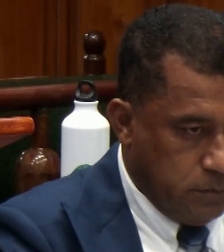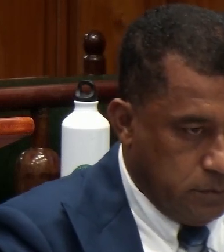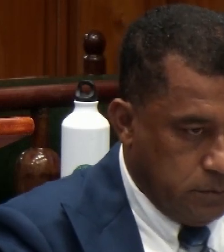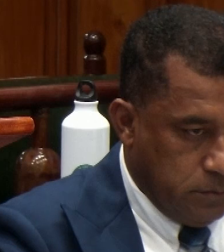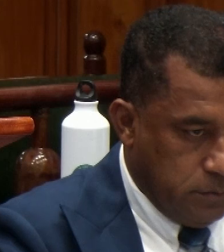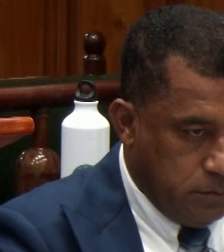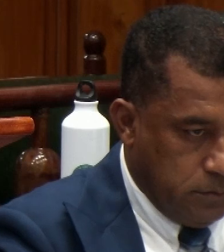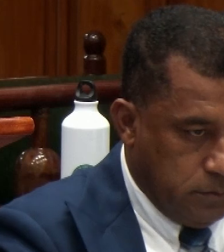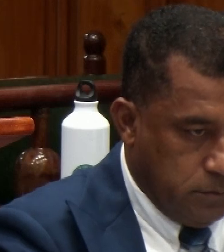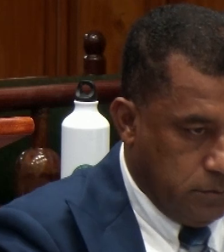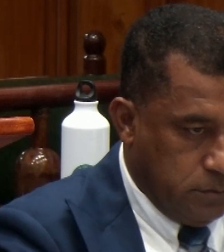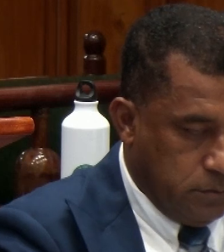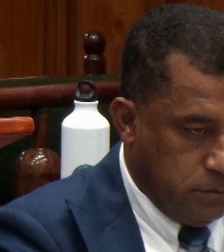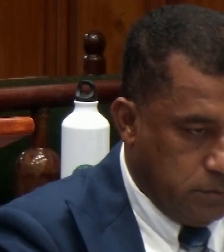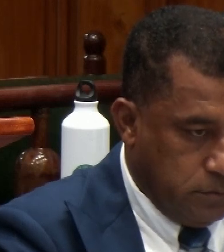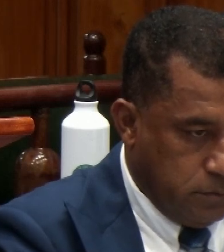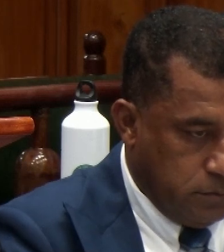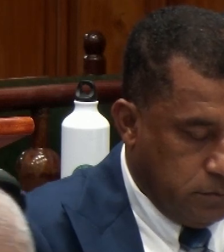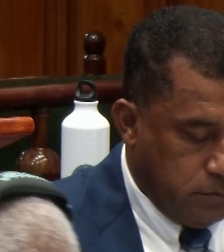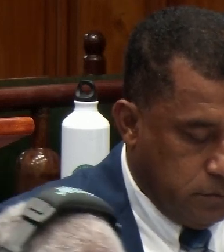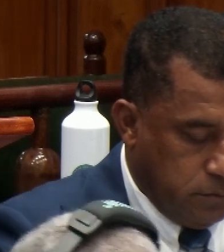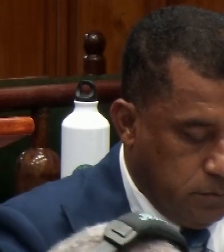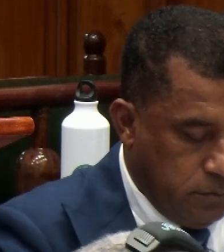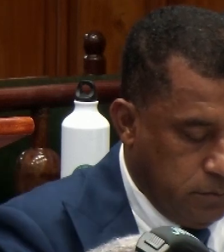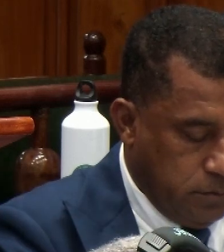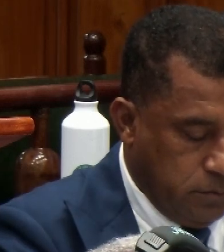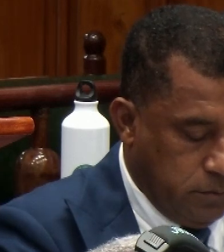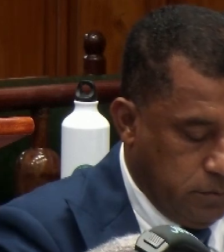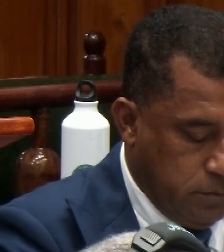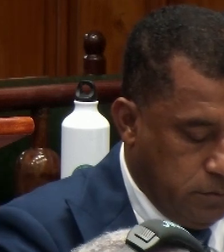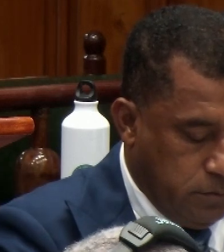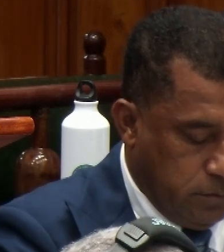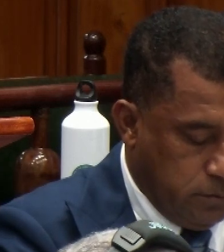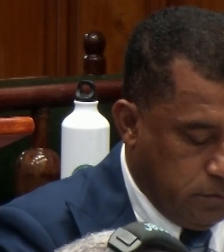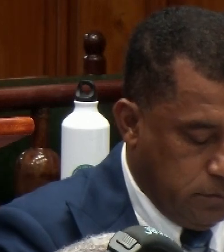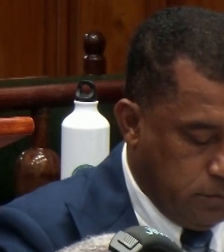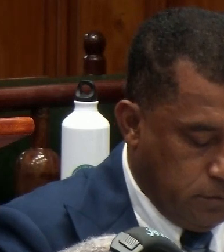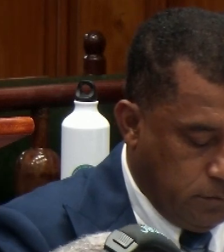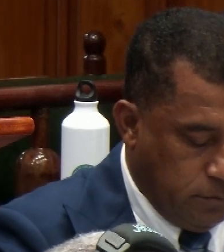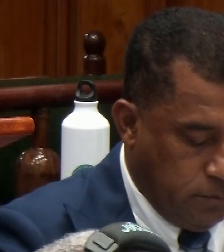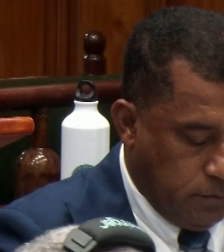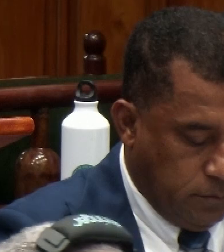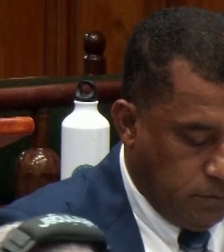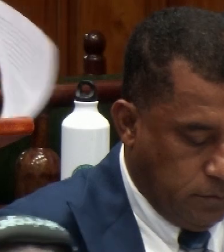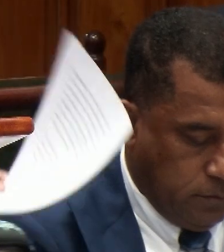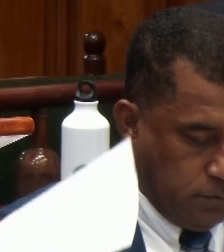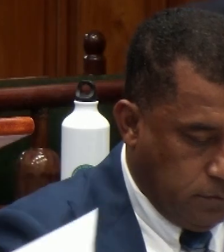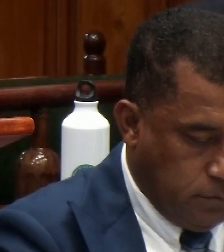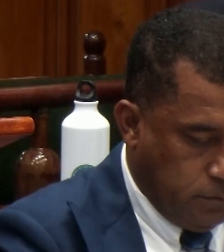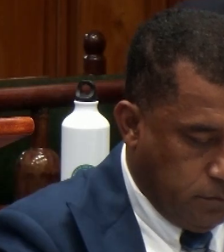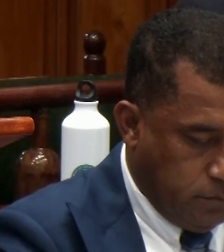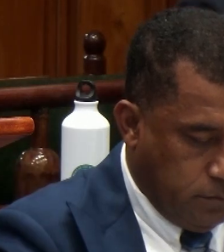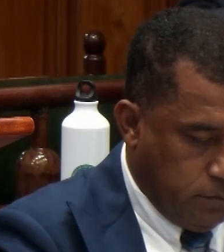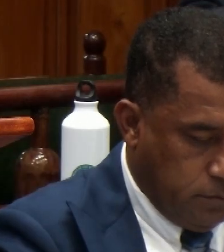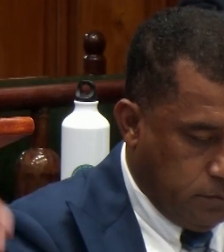Saints for their commitment and support towards the initiative and for providing free venue for the